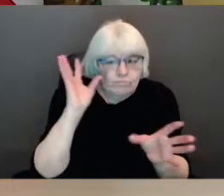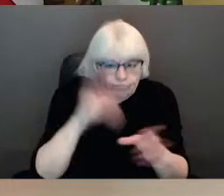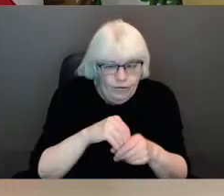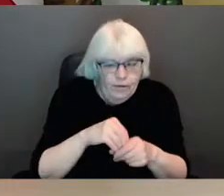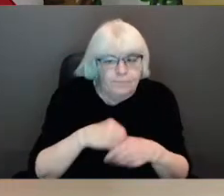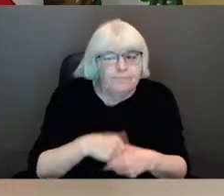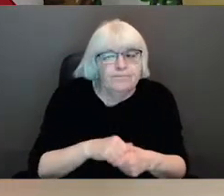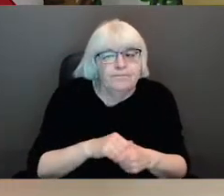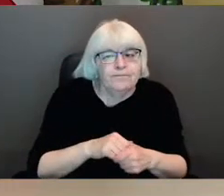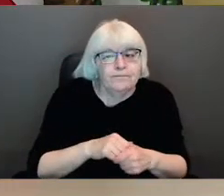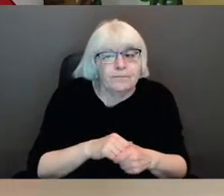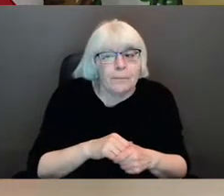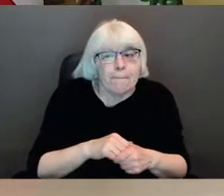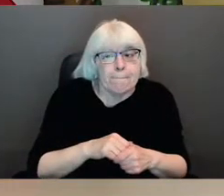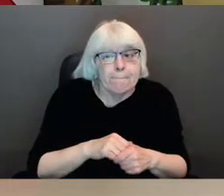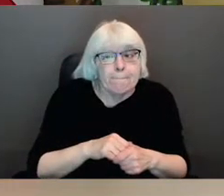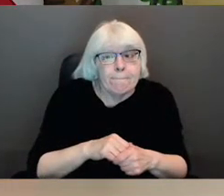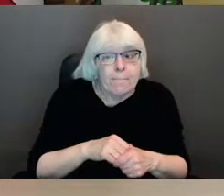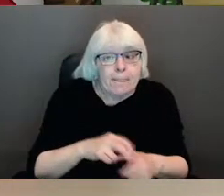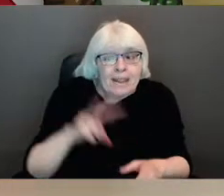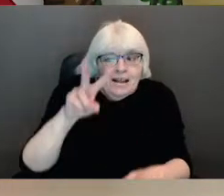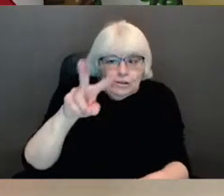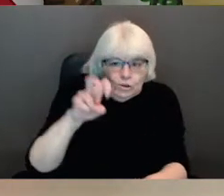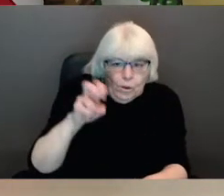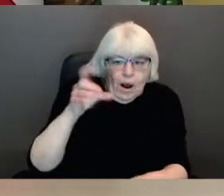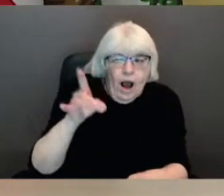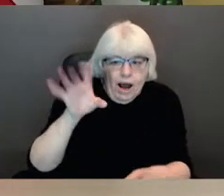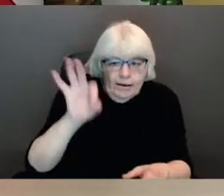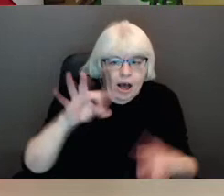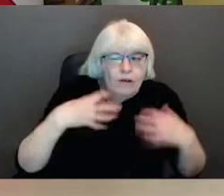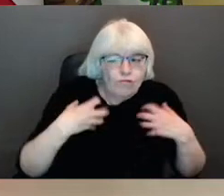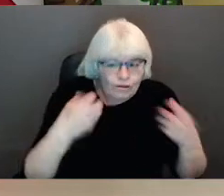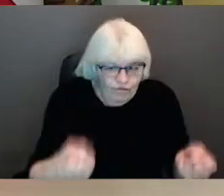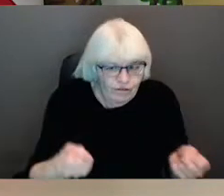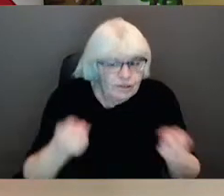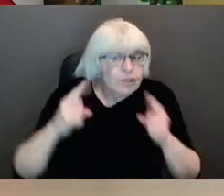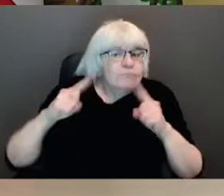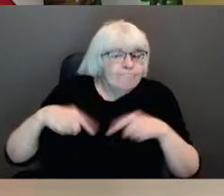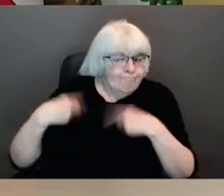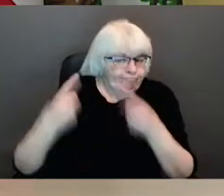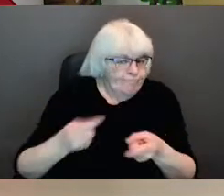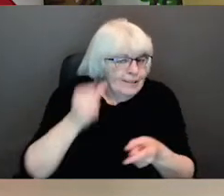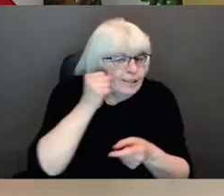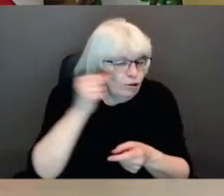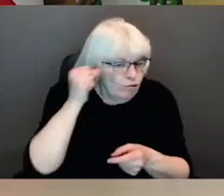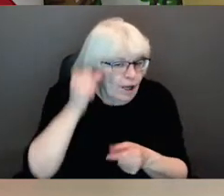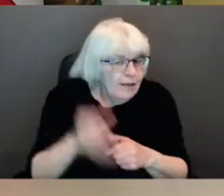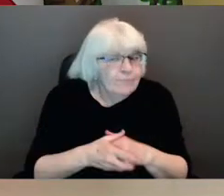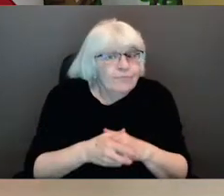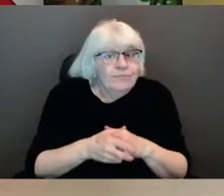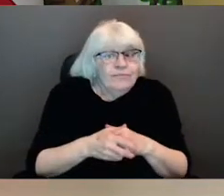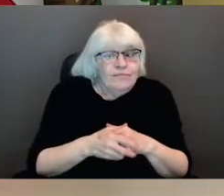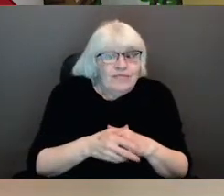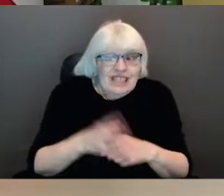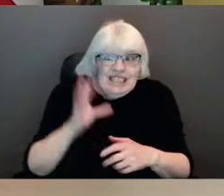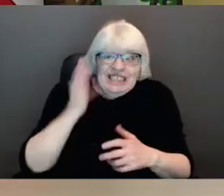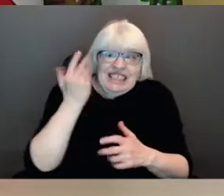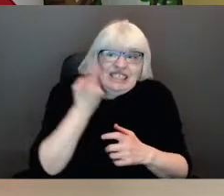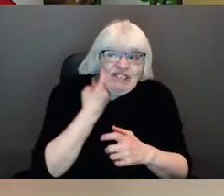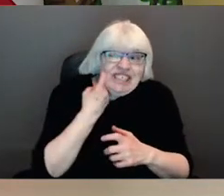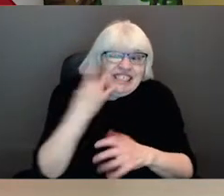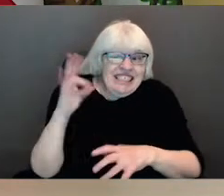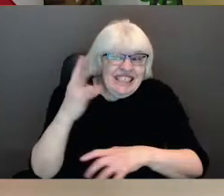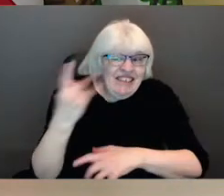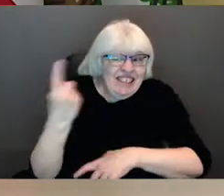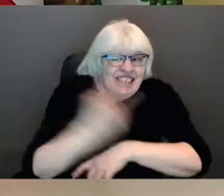289 recoveries since yesterday. Over the last 7 days, we've had an average of 226 cases per